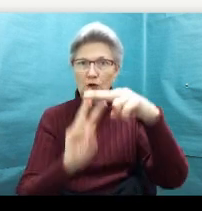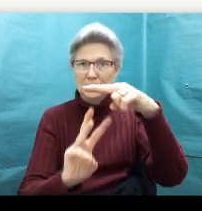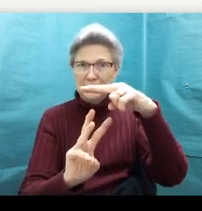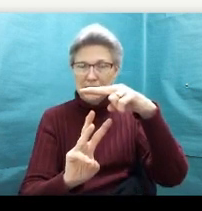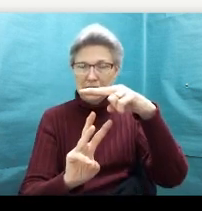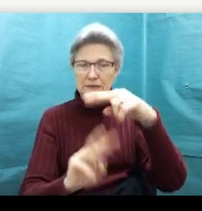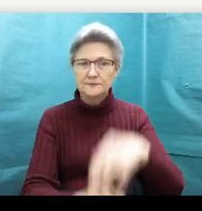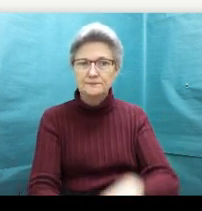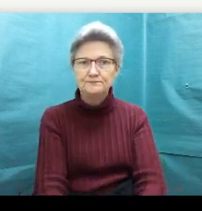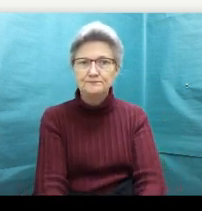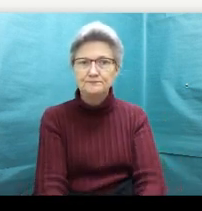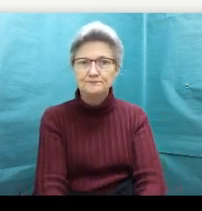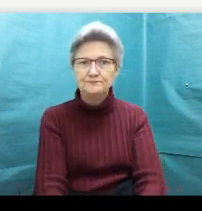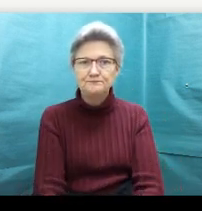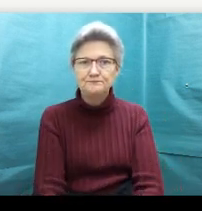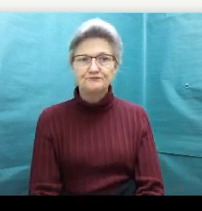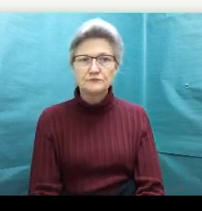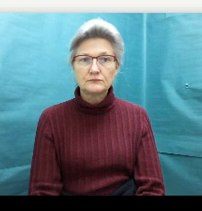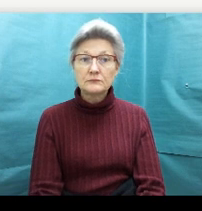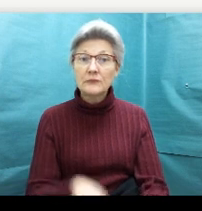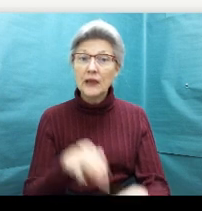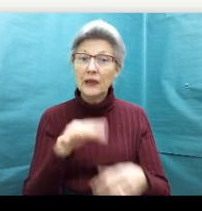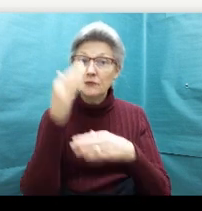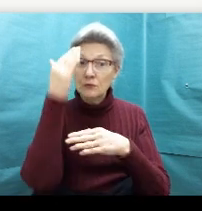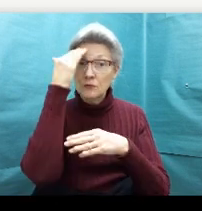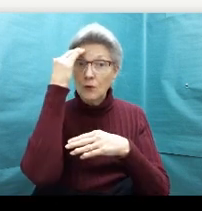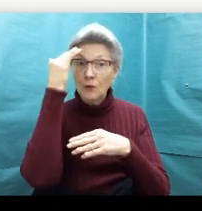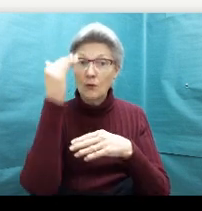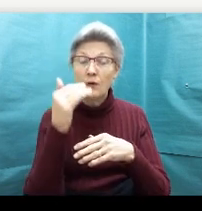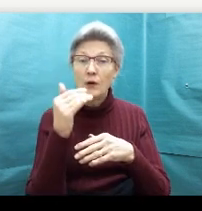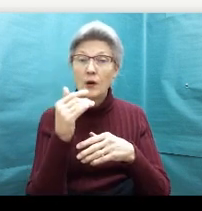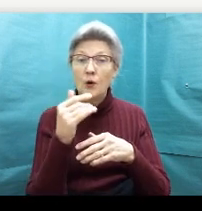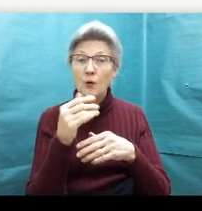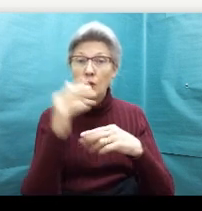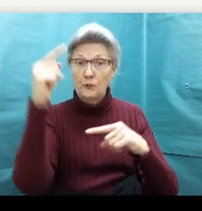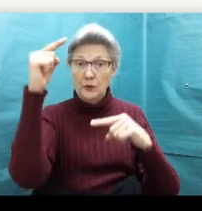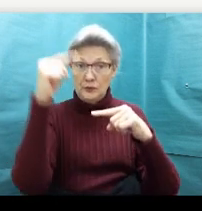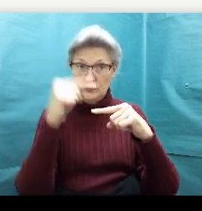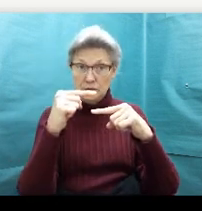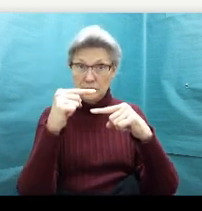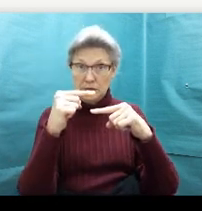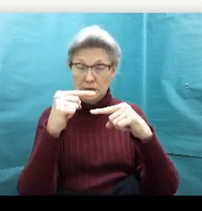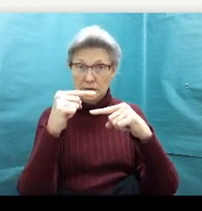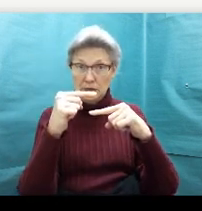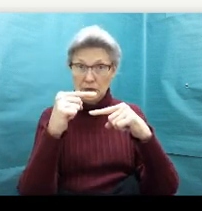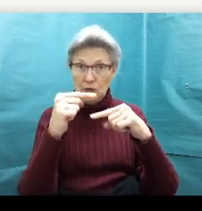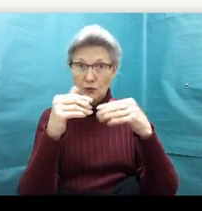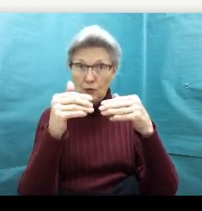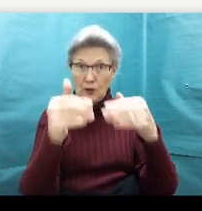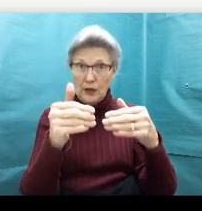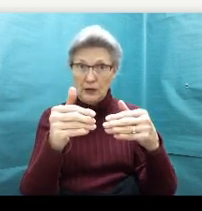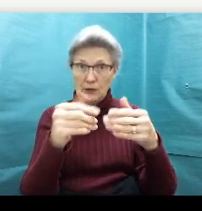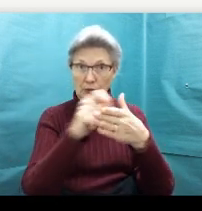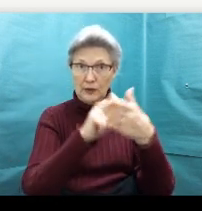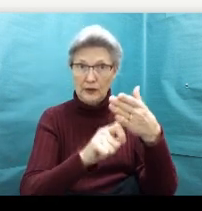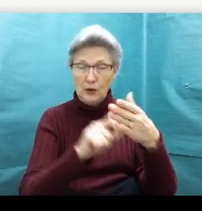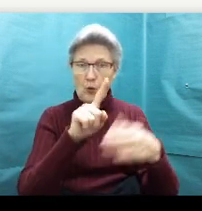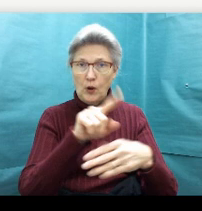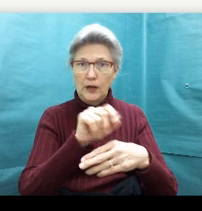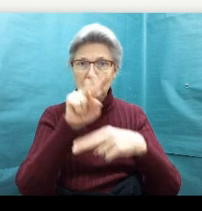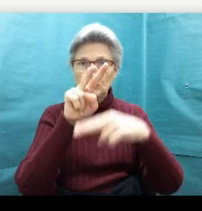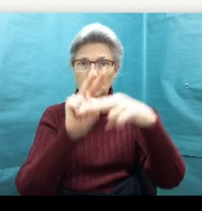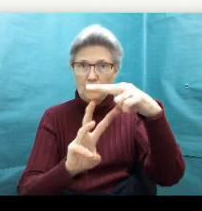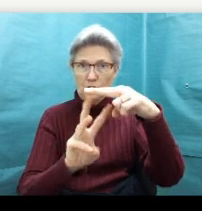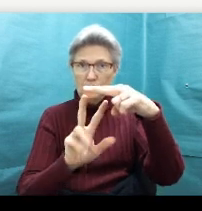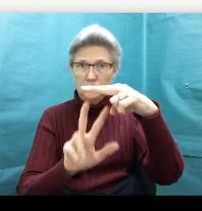means 4/6. If you're familiar with reducing fractions, you can go ahead and write that as 1